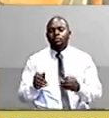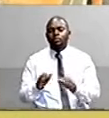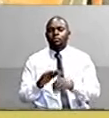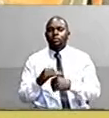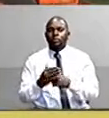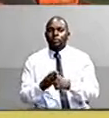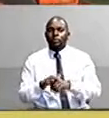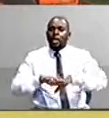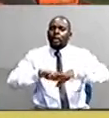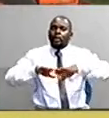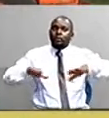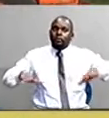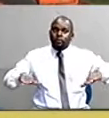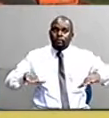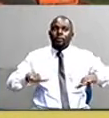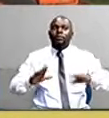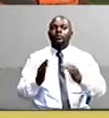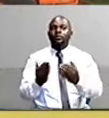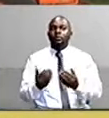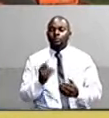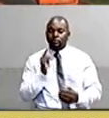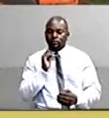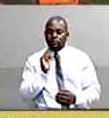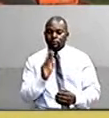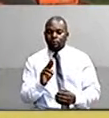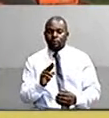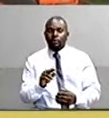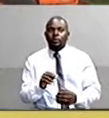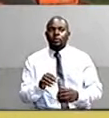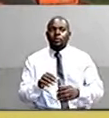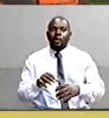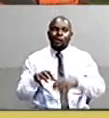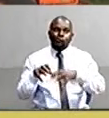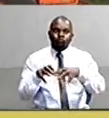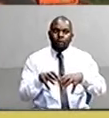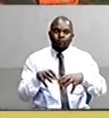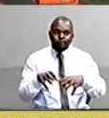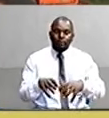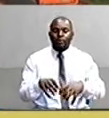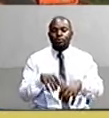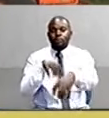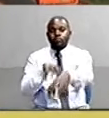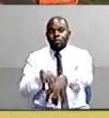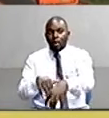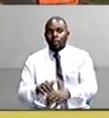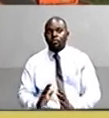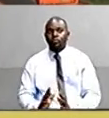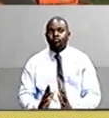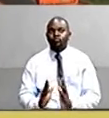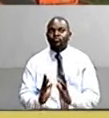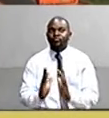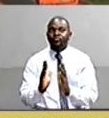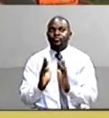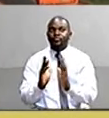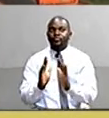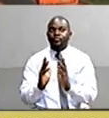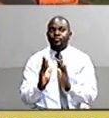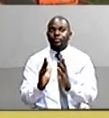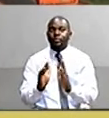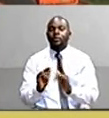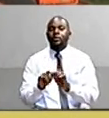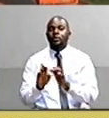many acres are supposed to be reclaimed so that the pasture can be planted. Then we get back and do